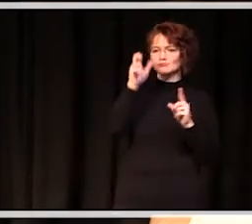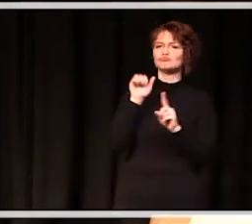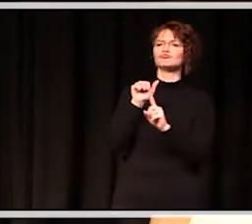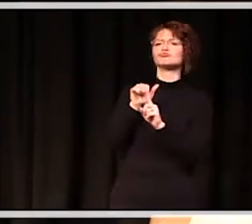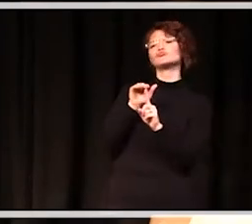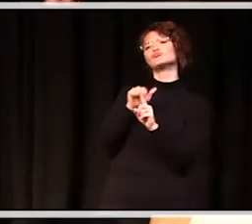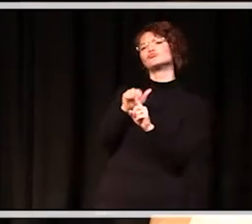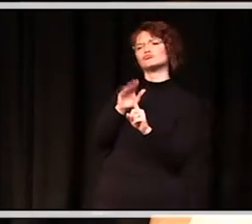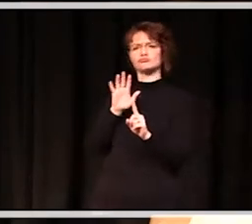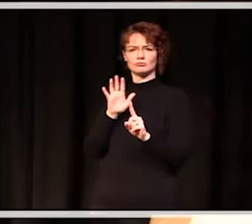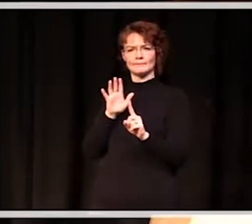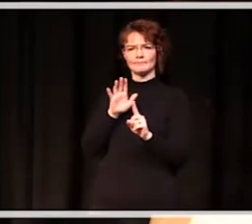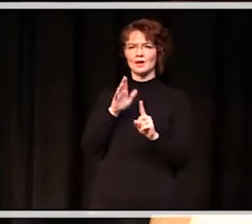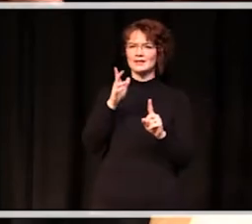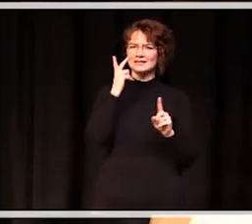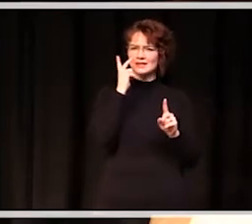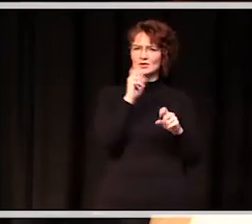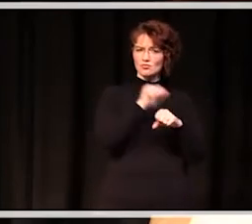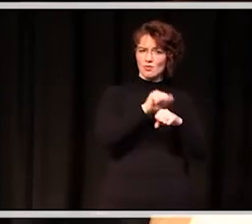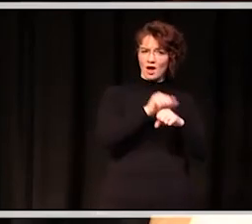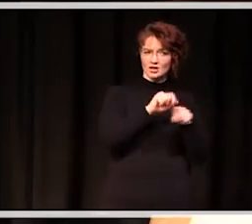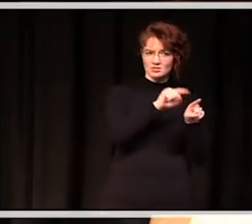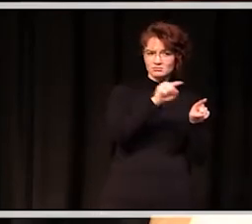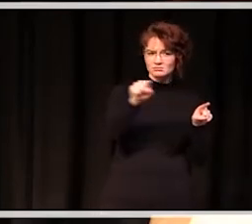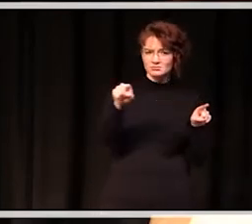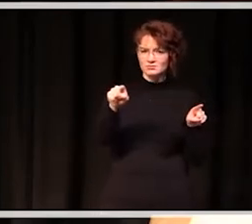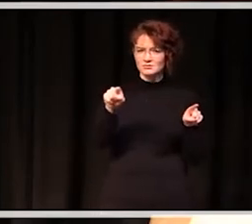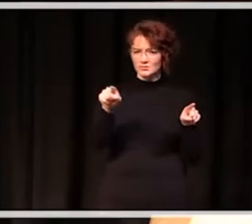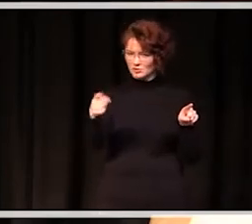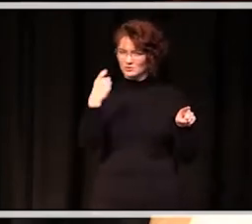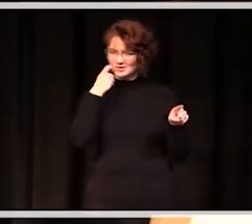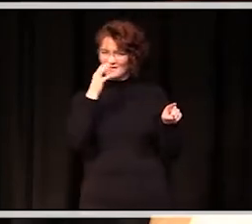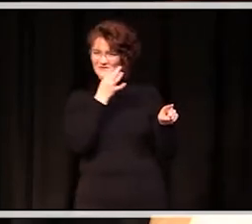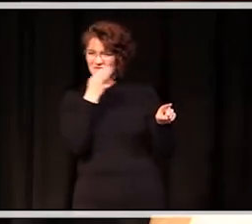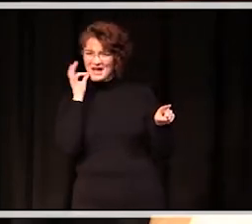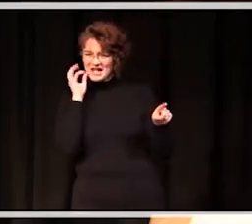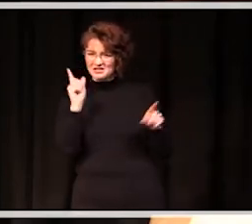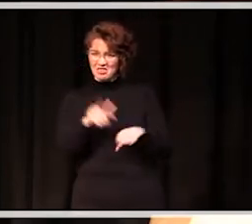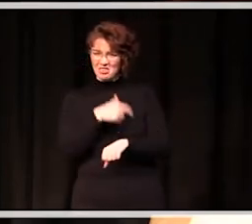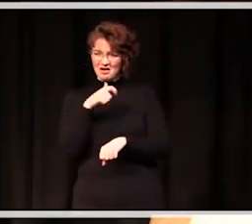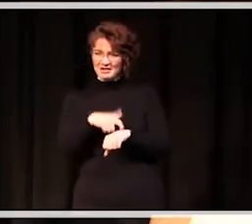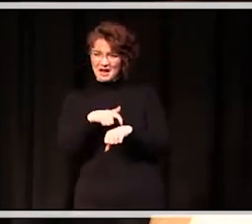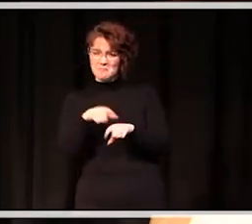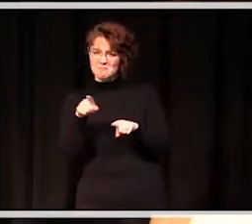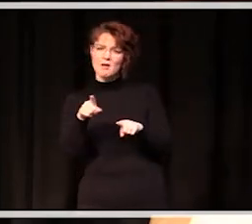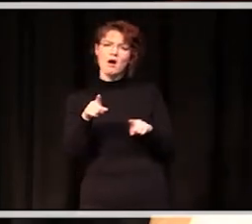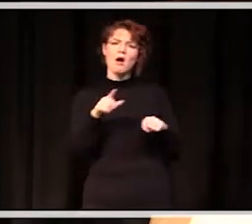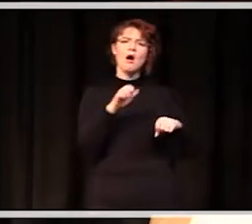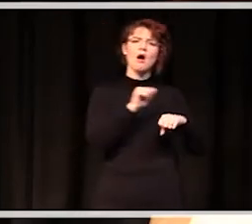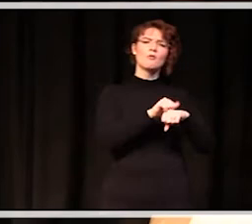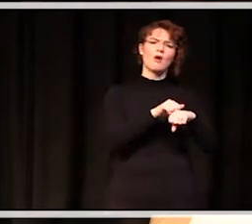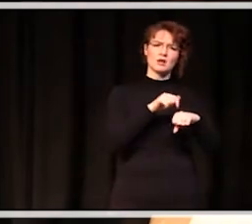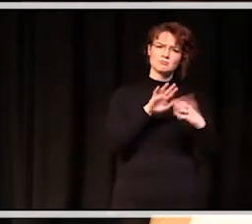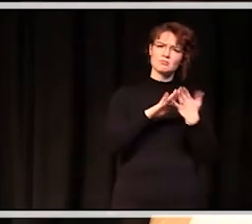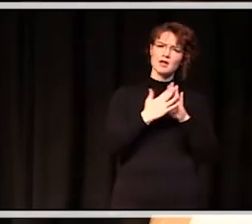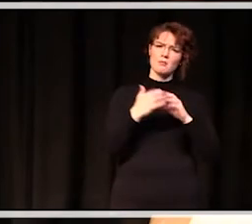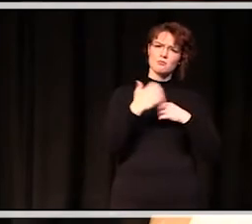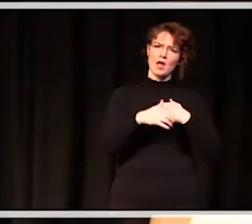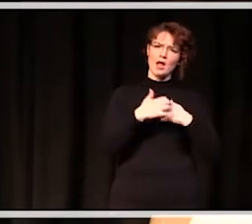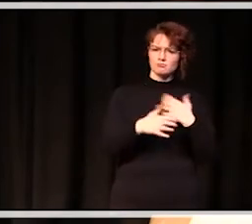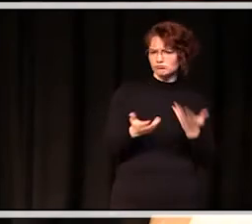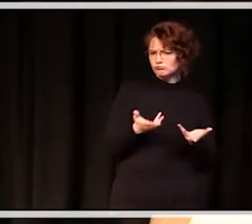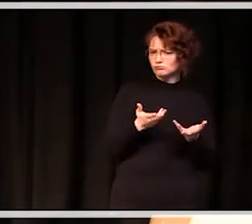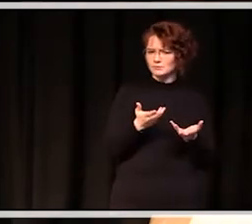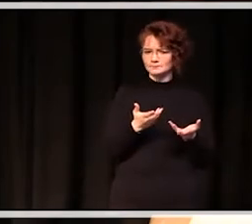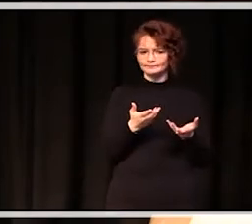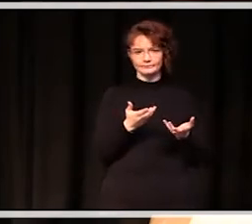all this, these rocks out here. I mean, imagine if they were loaves of bread. Don't think for a minute that Jesus